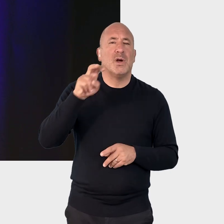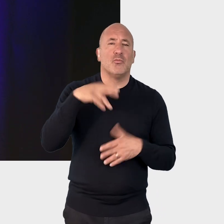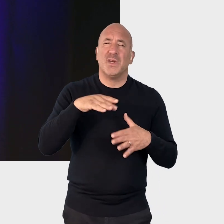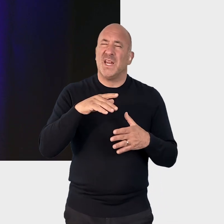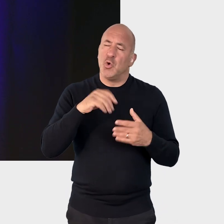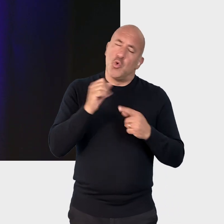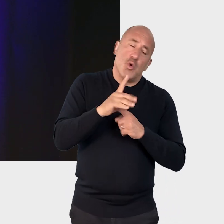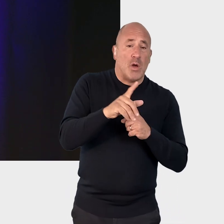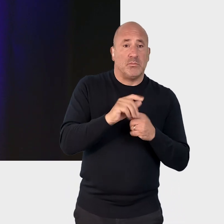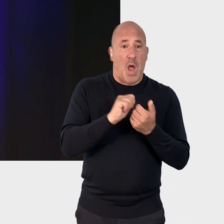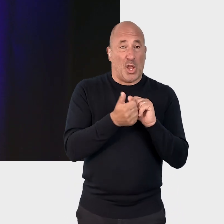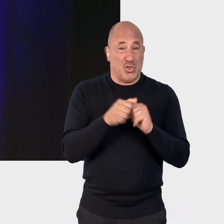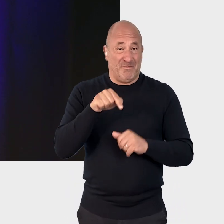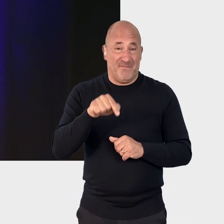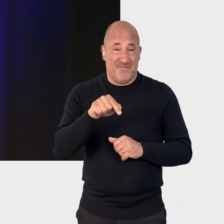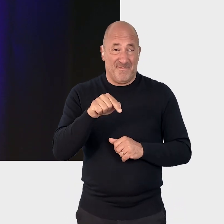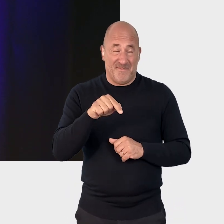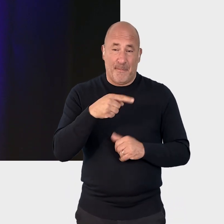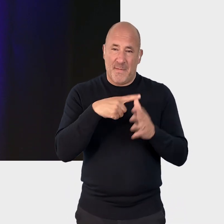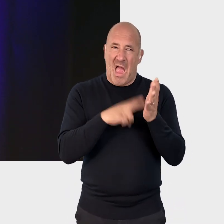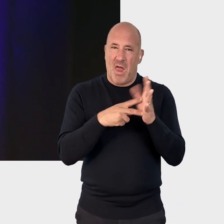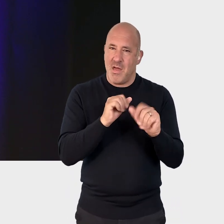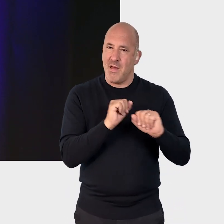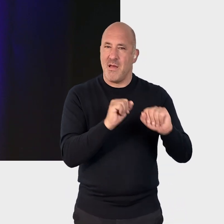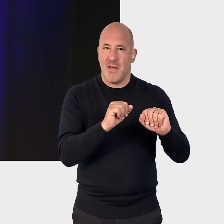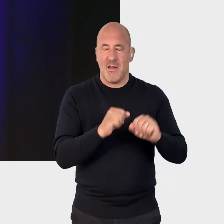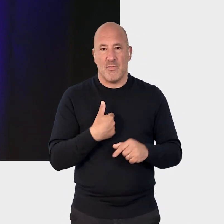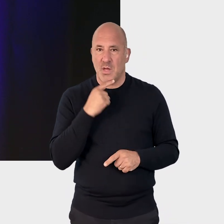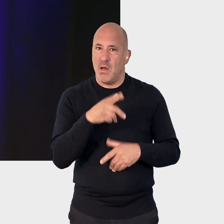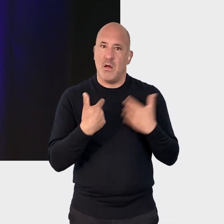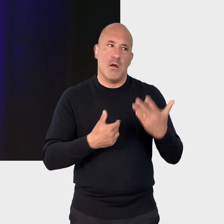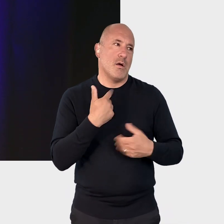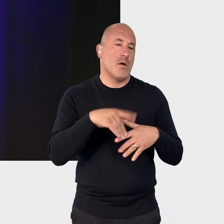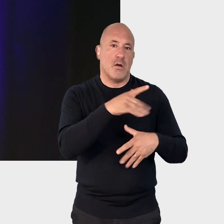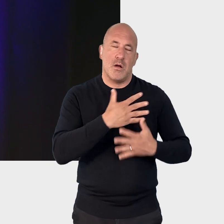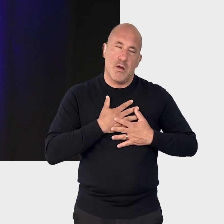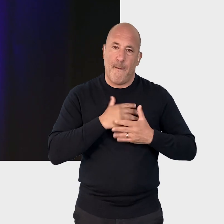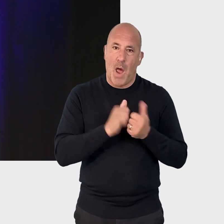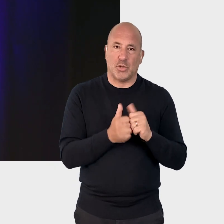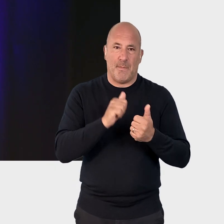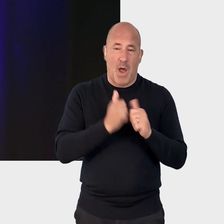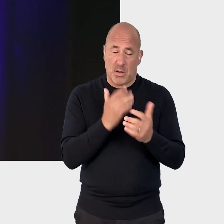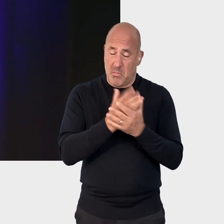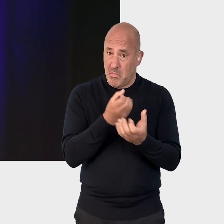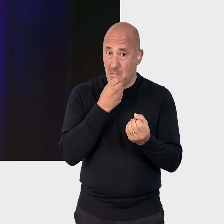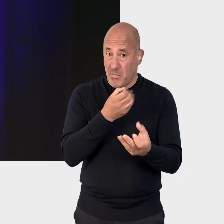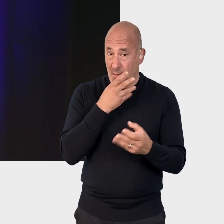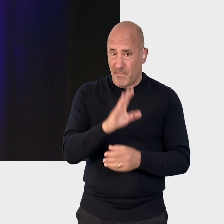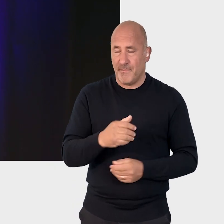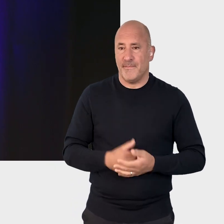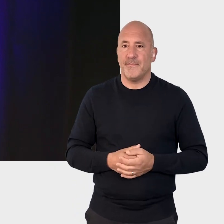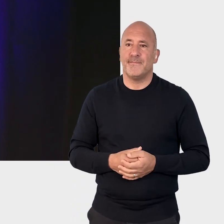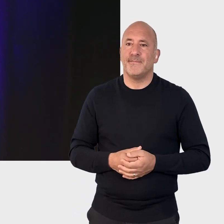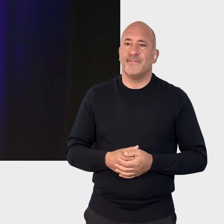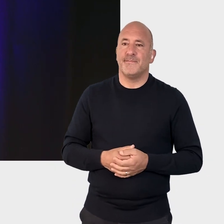at the heart of the Art Road Trip really is the commitment to partnership. It's something about Anna's work I've always really commended, how much she